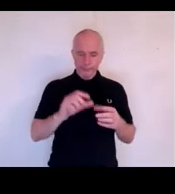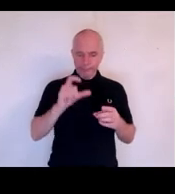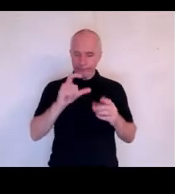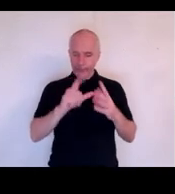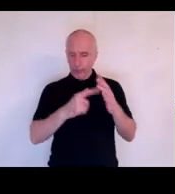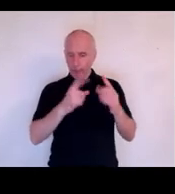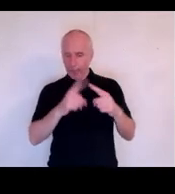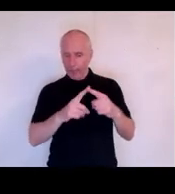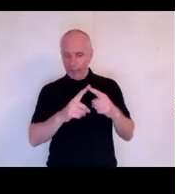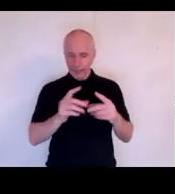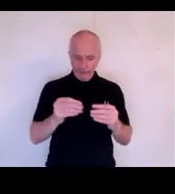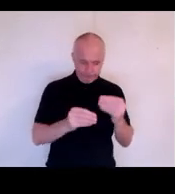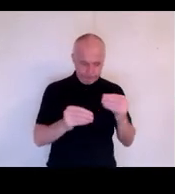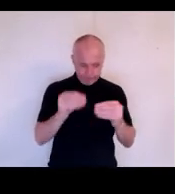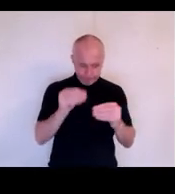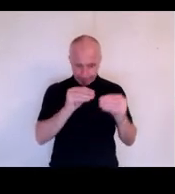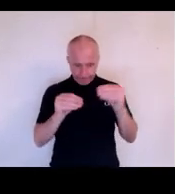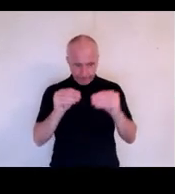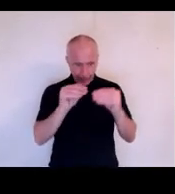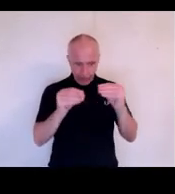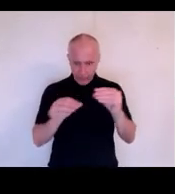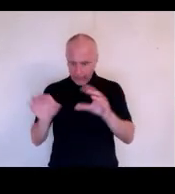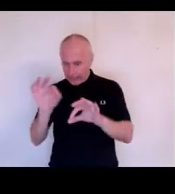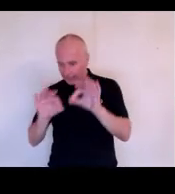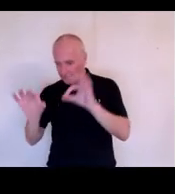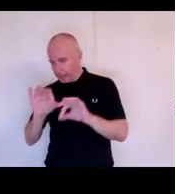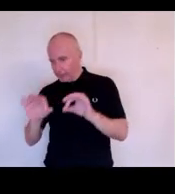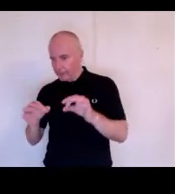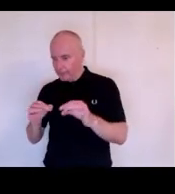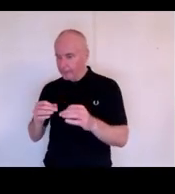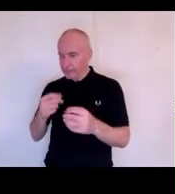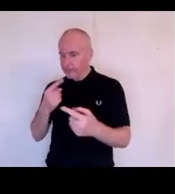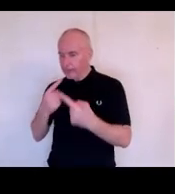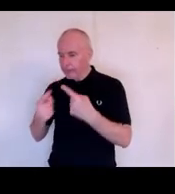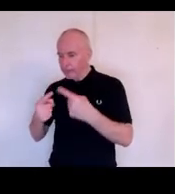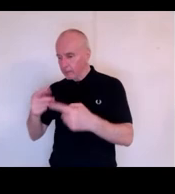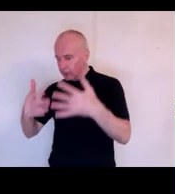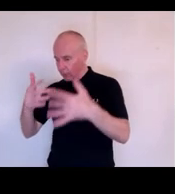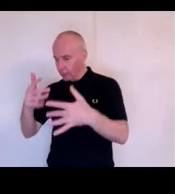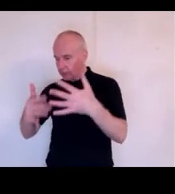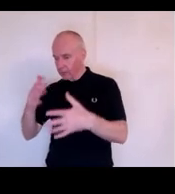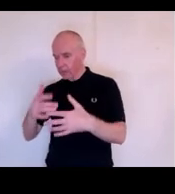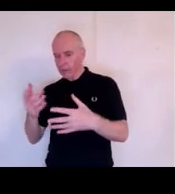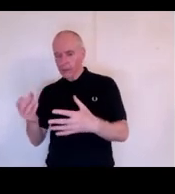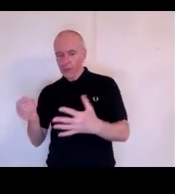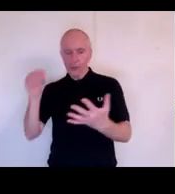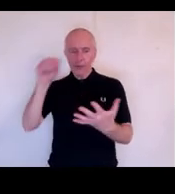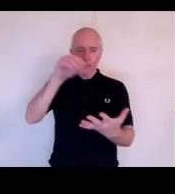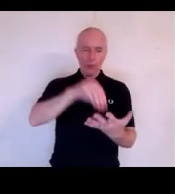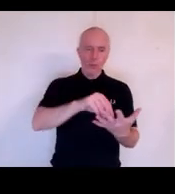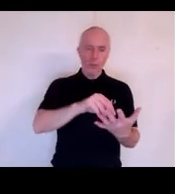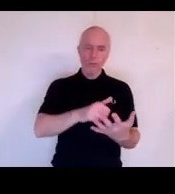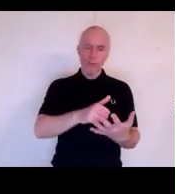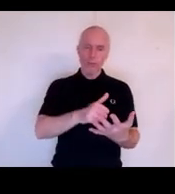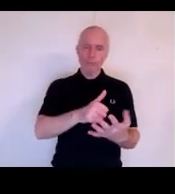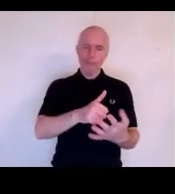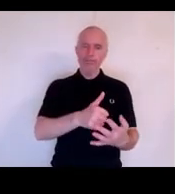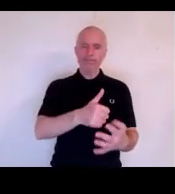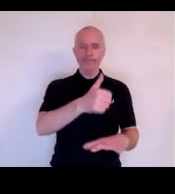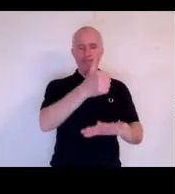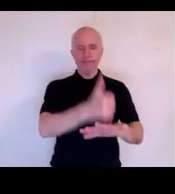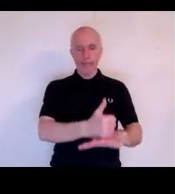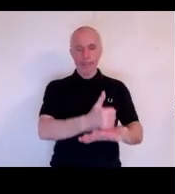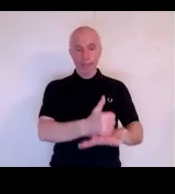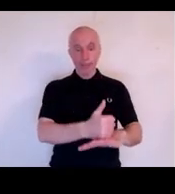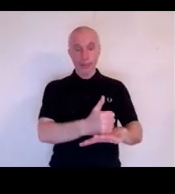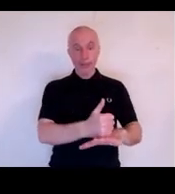the compilation is about how we bring all those experimental results into a database, like you saw on a couple of slides